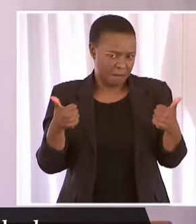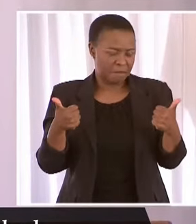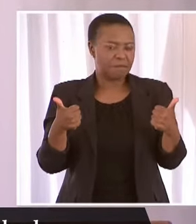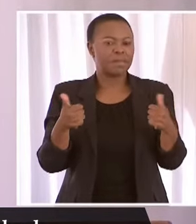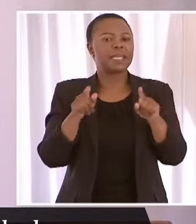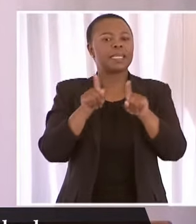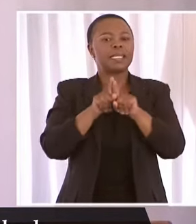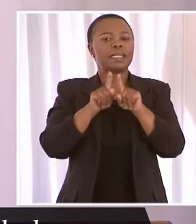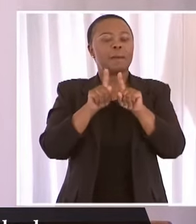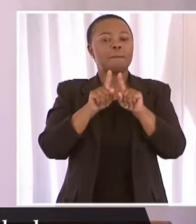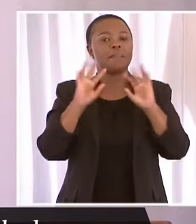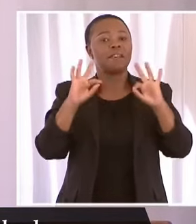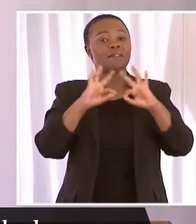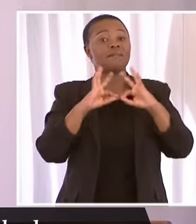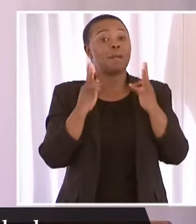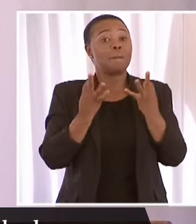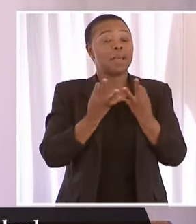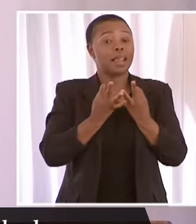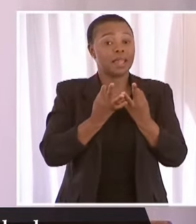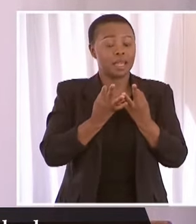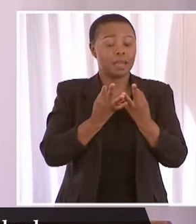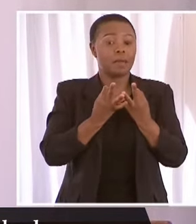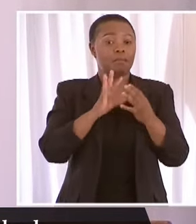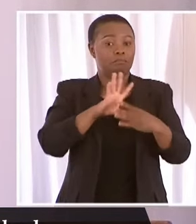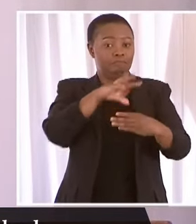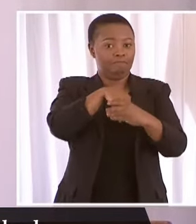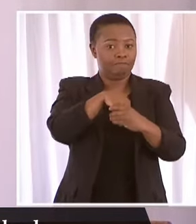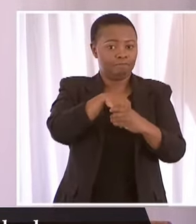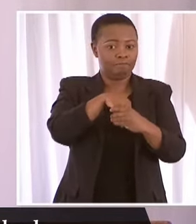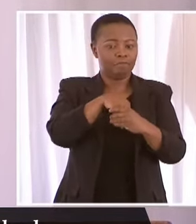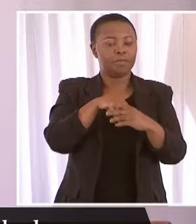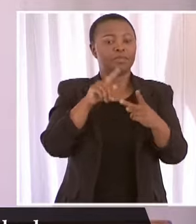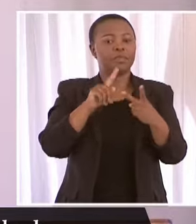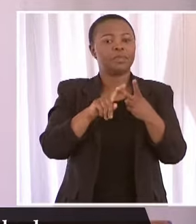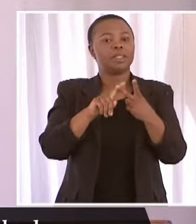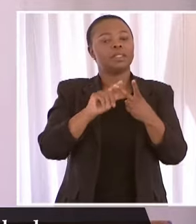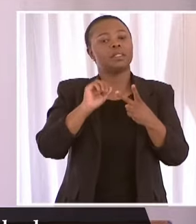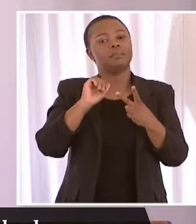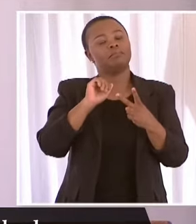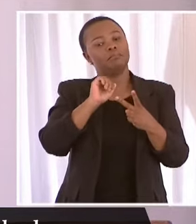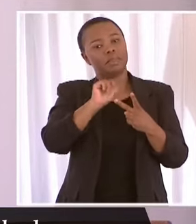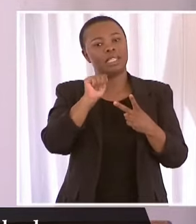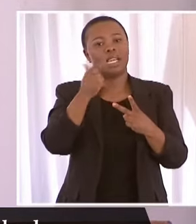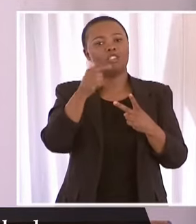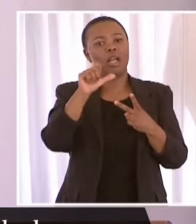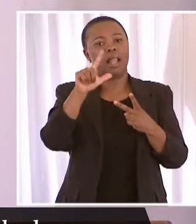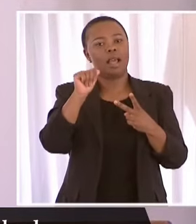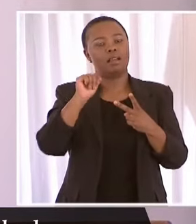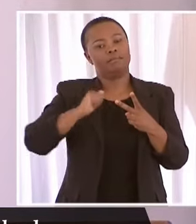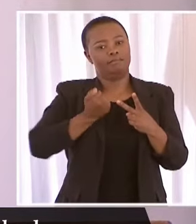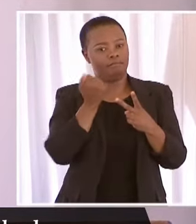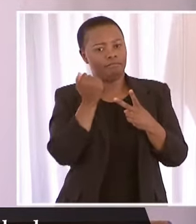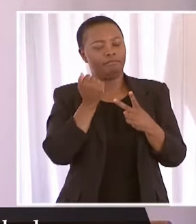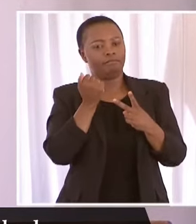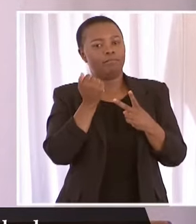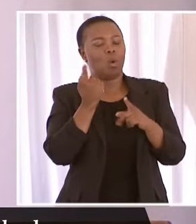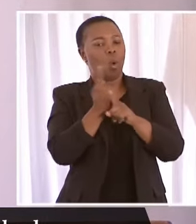of the family and the person who was on Anjana's side as they had to